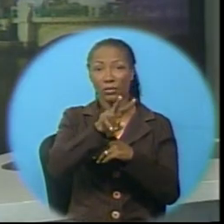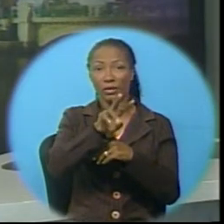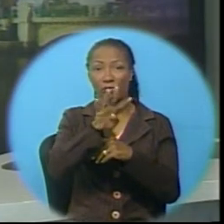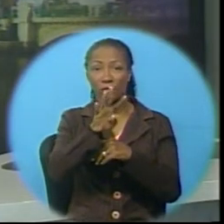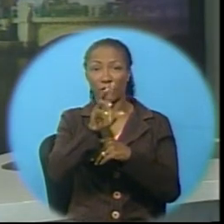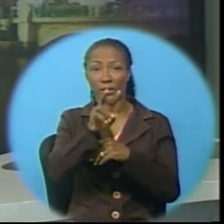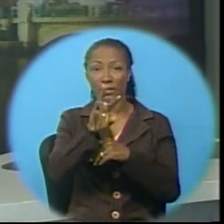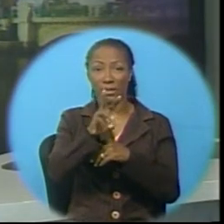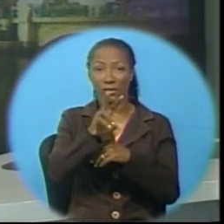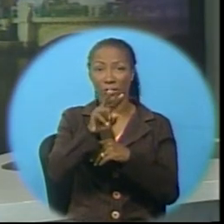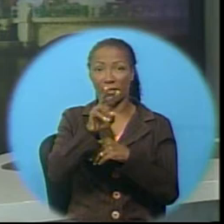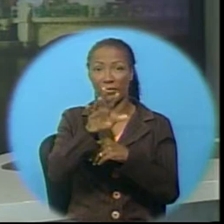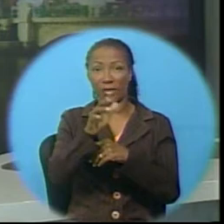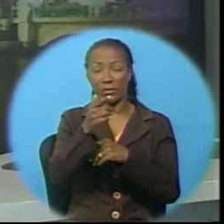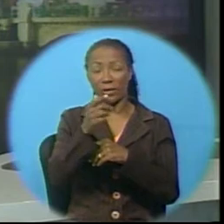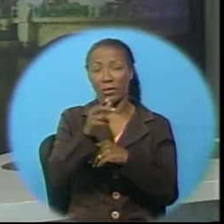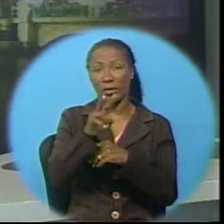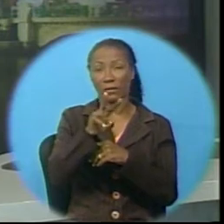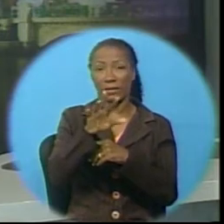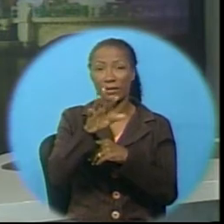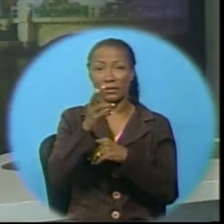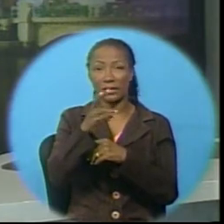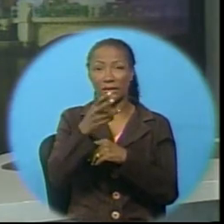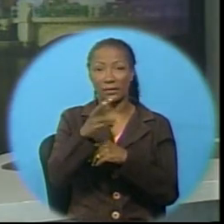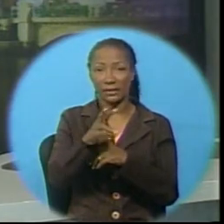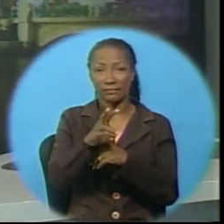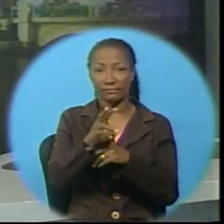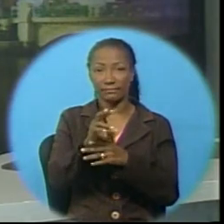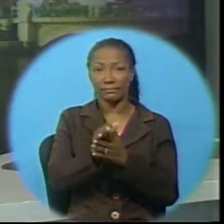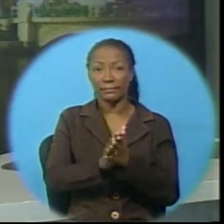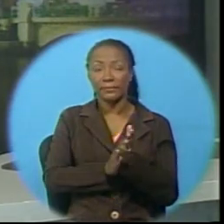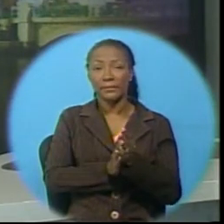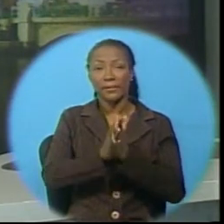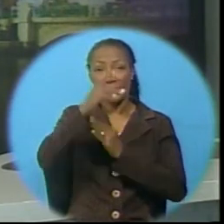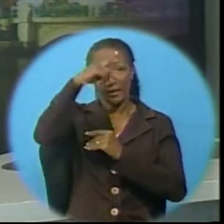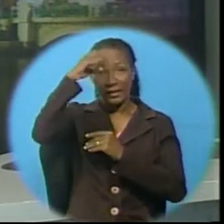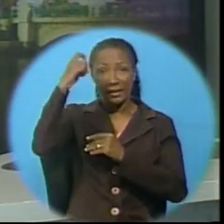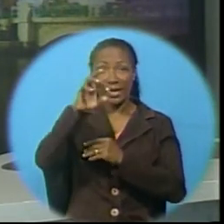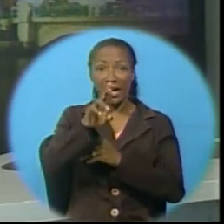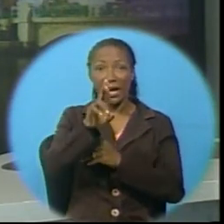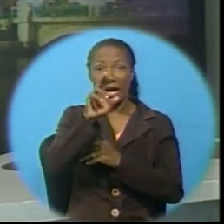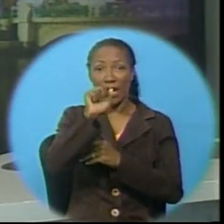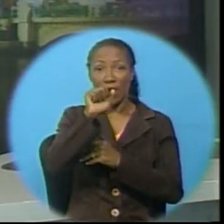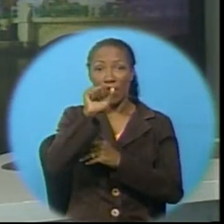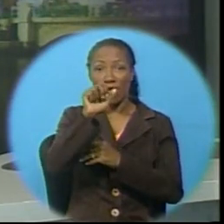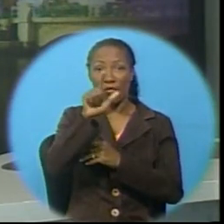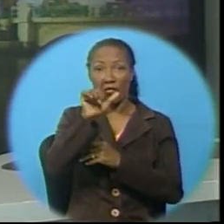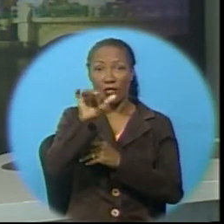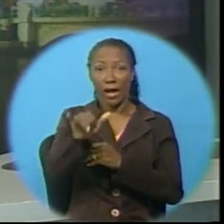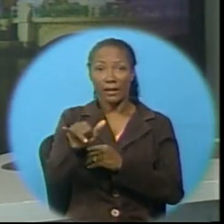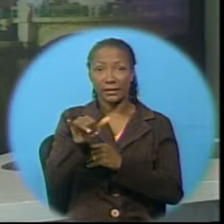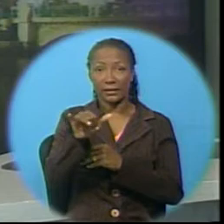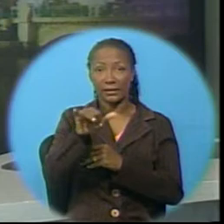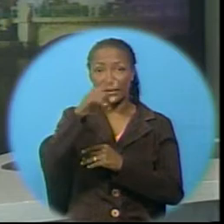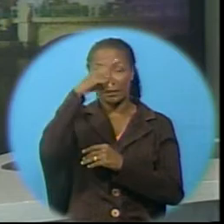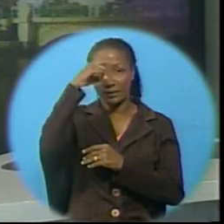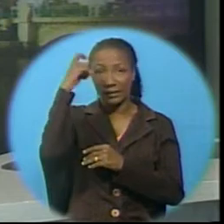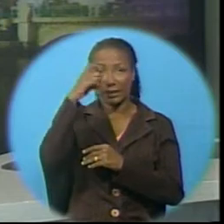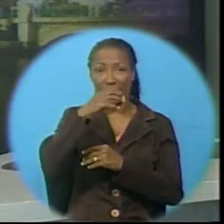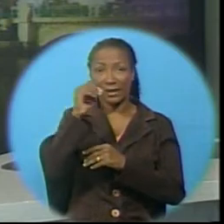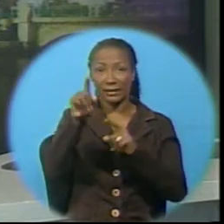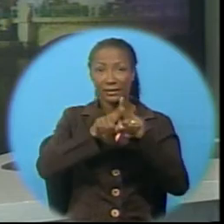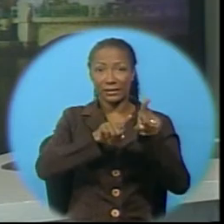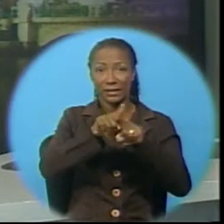25-15. The much-anticipated Summer Rally Sun and Stars was held over the weekend with drivers tackling